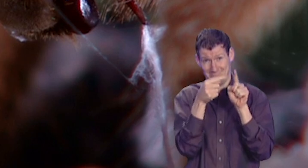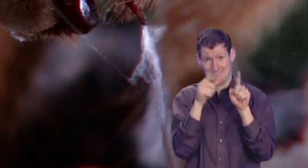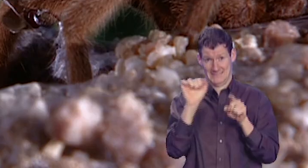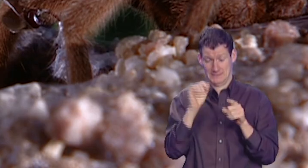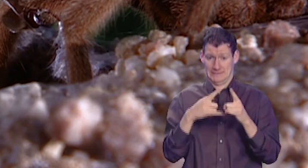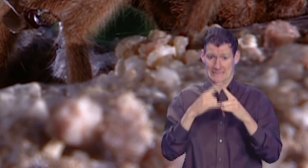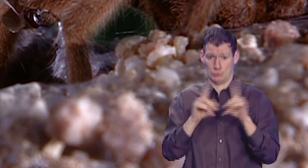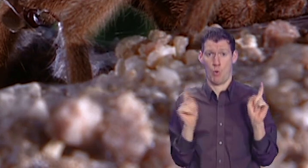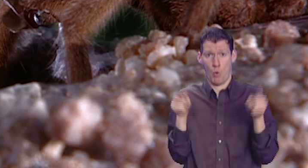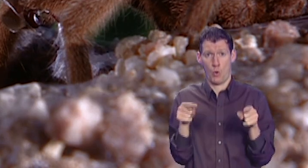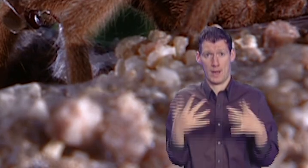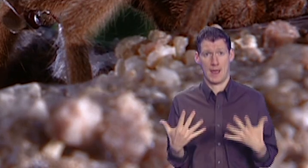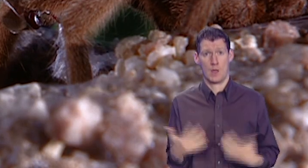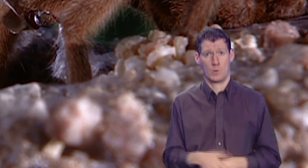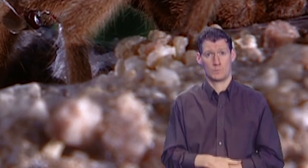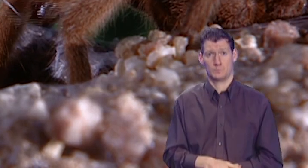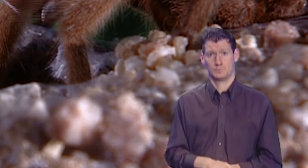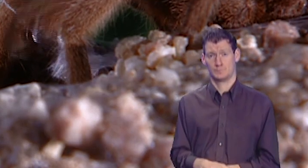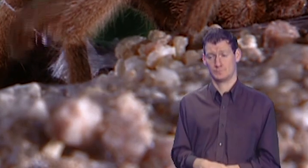his sexual organs.